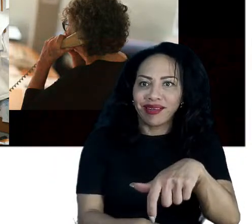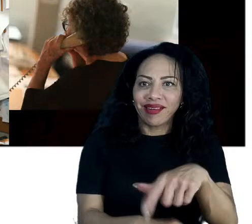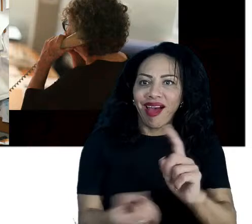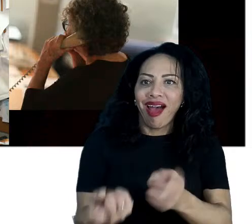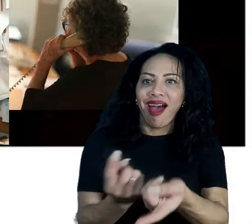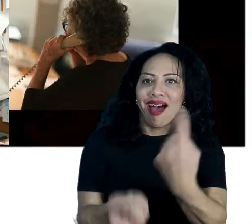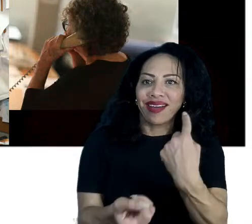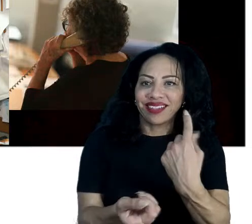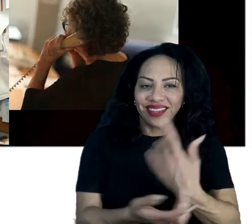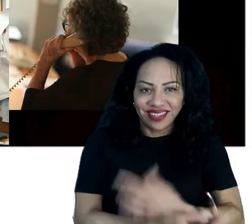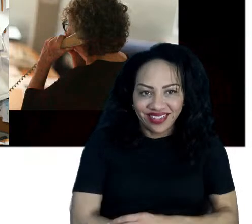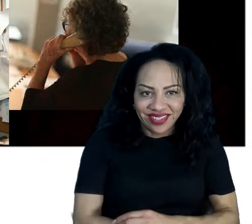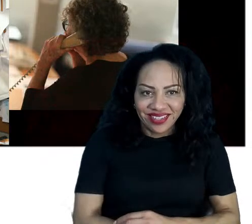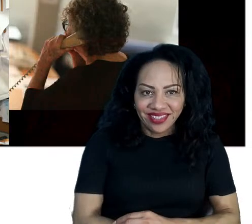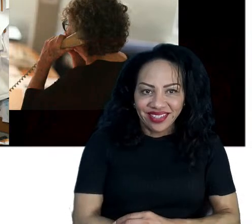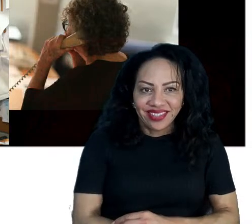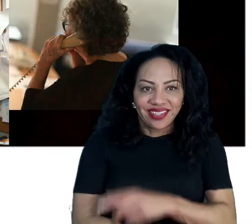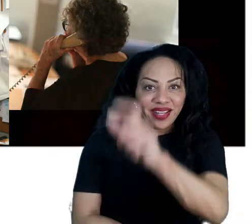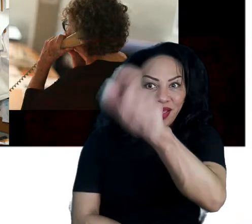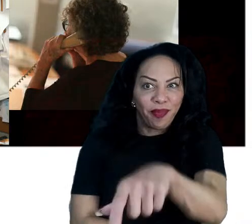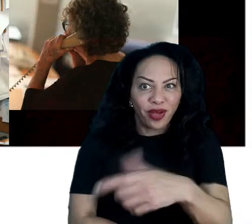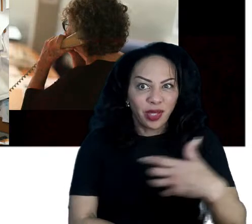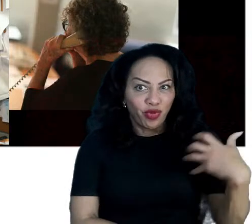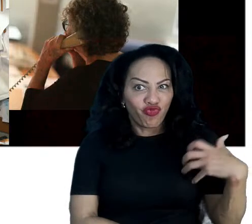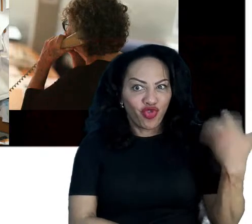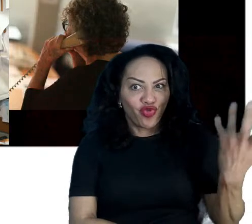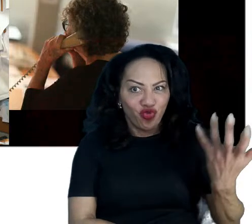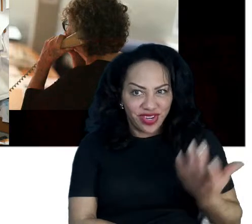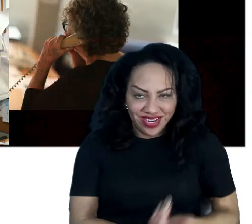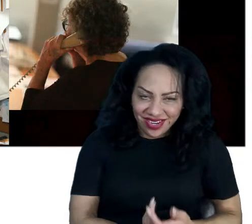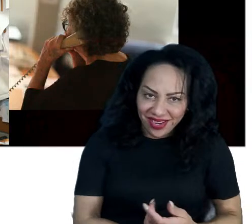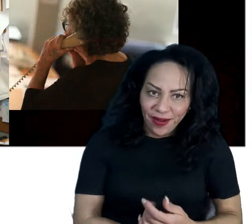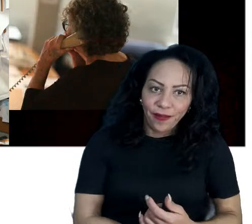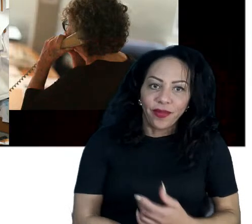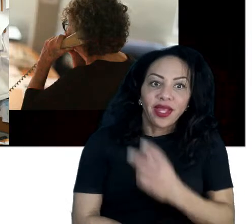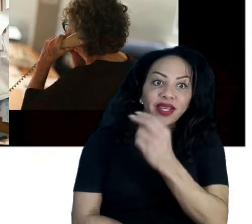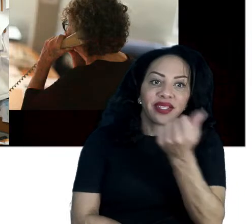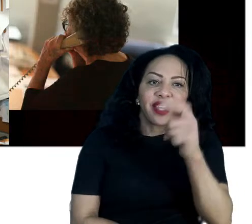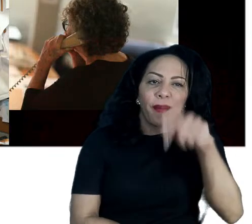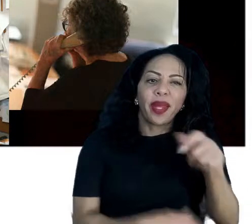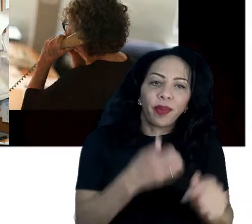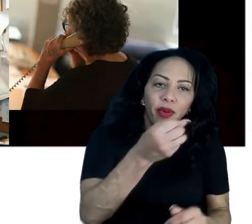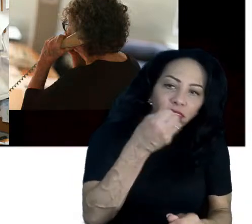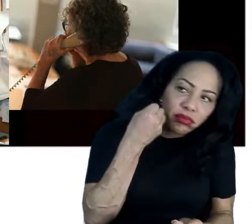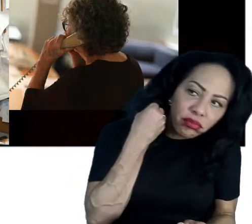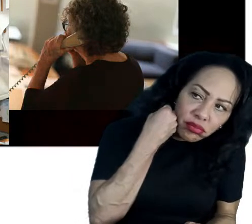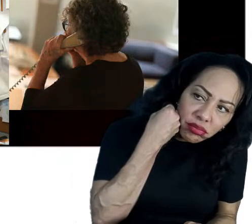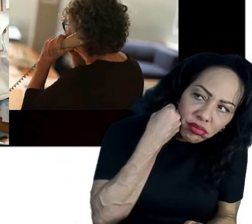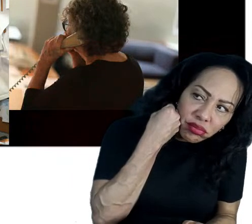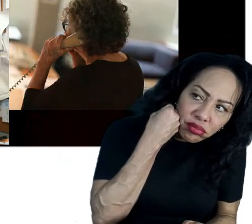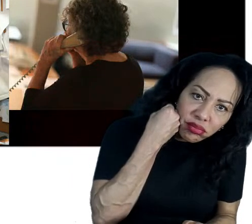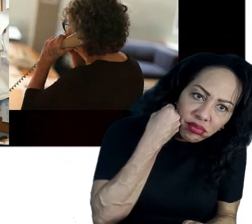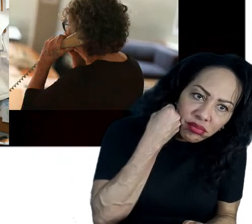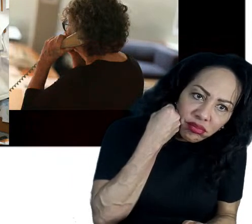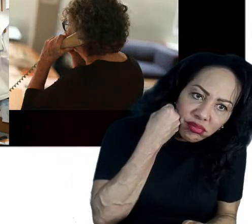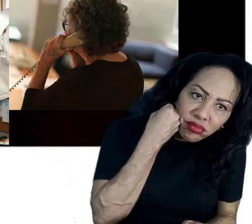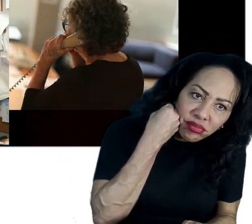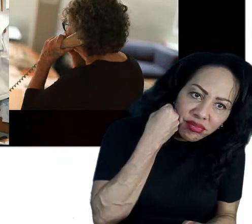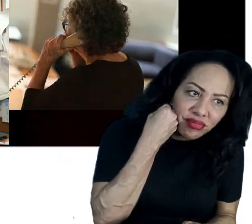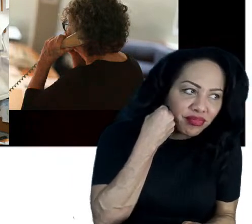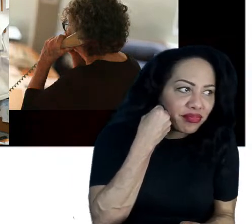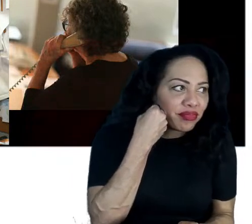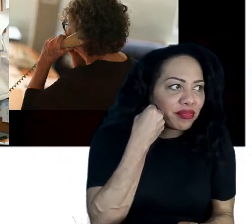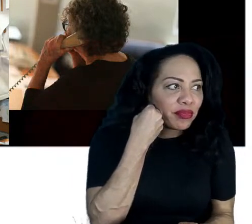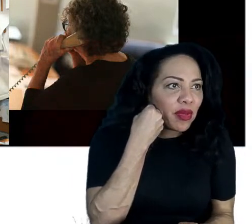Apparently they were quite rude. Some people poked their heads around the door and just sort of said, oh, sorry, because they thought it was an